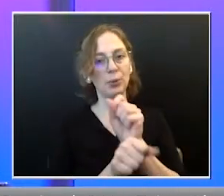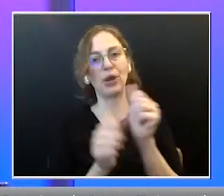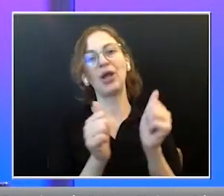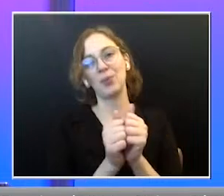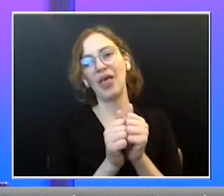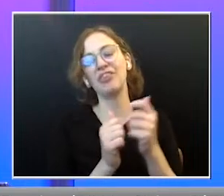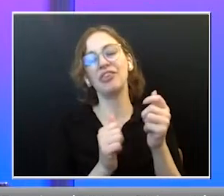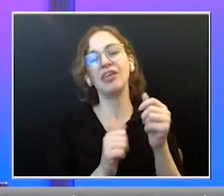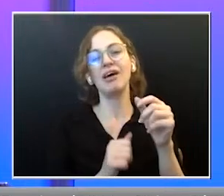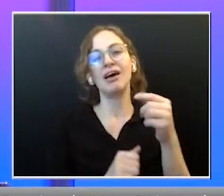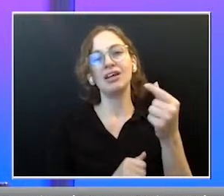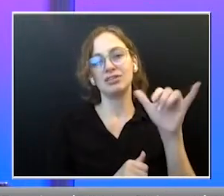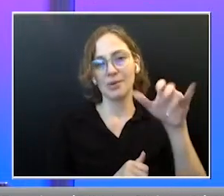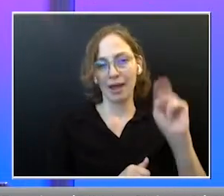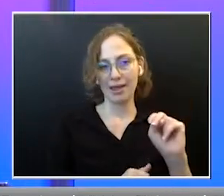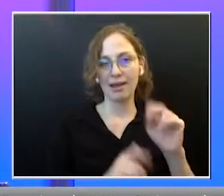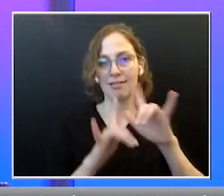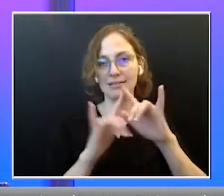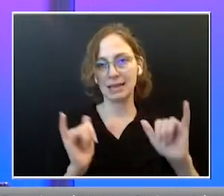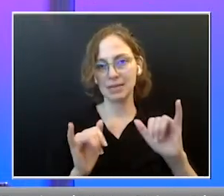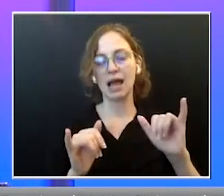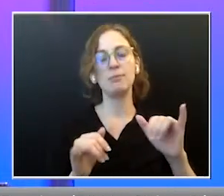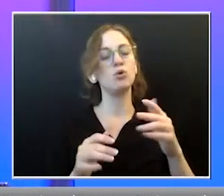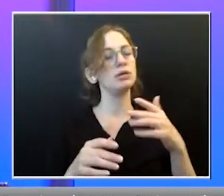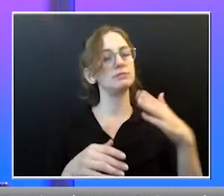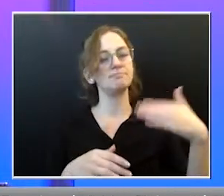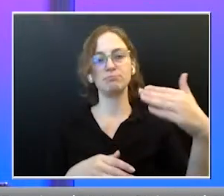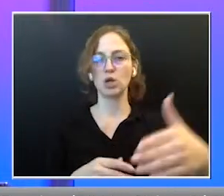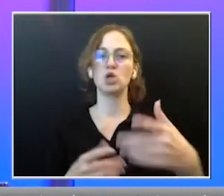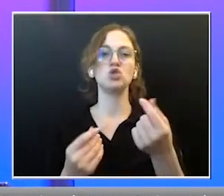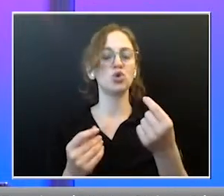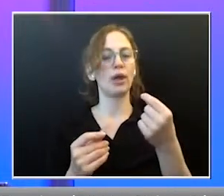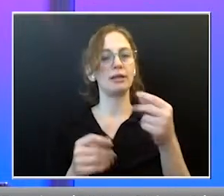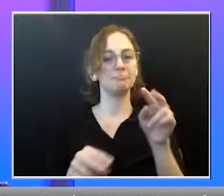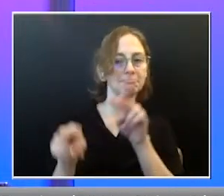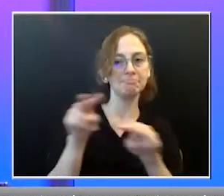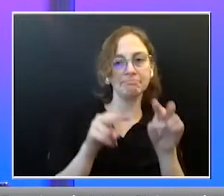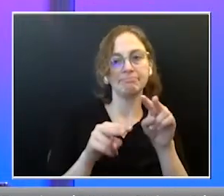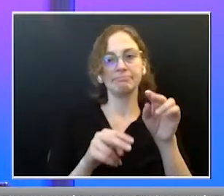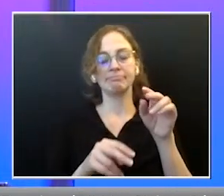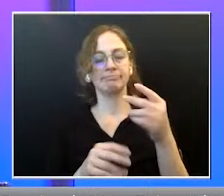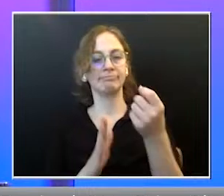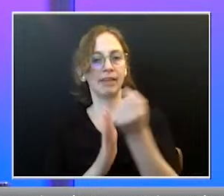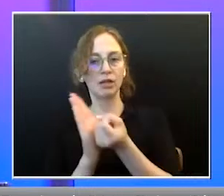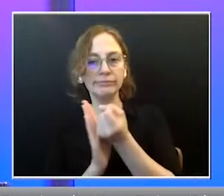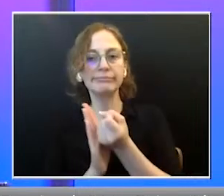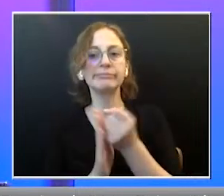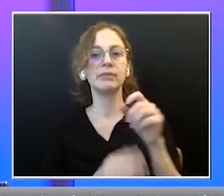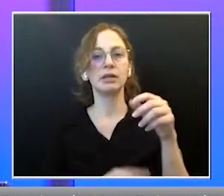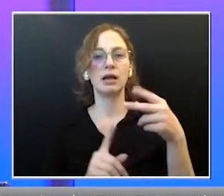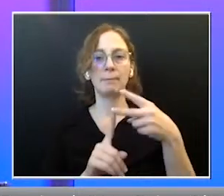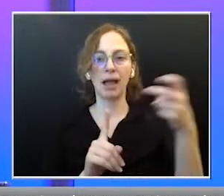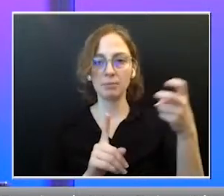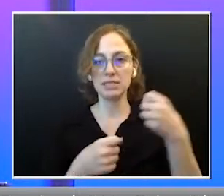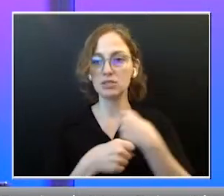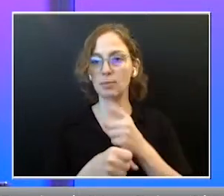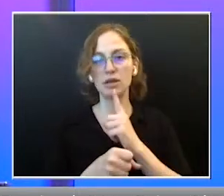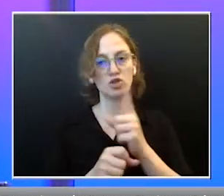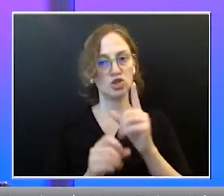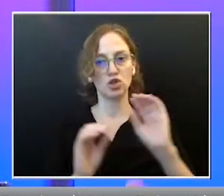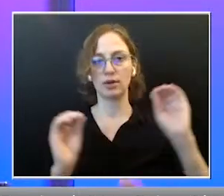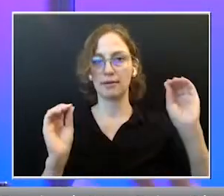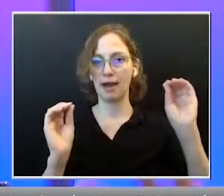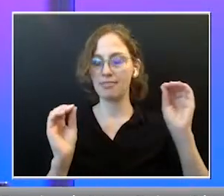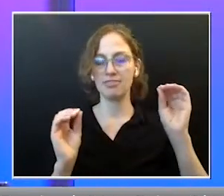that nothing is being missed. But the majority of patients do not develop precancerous changes or cancer. So I do really want to